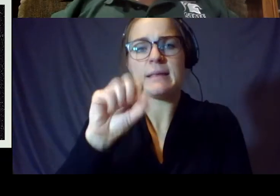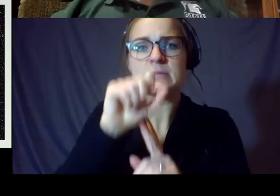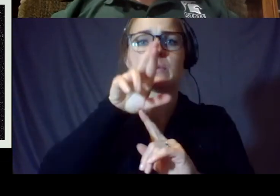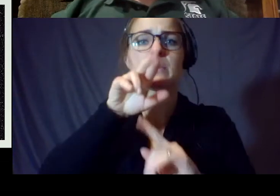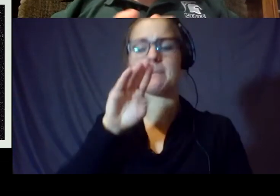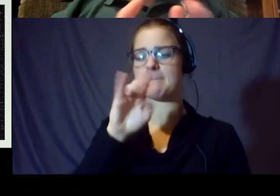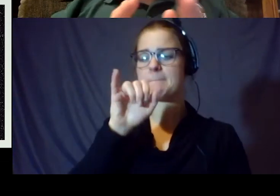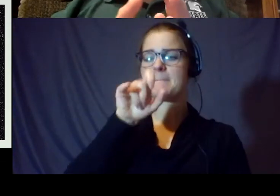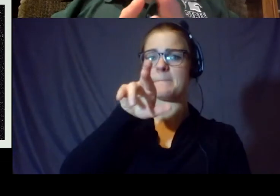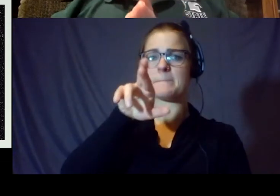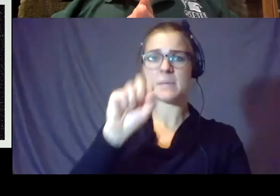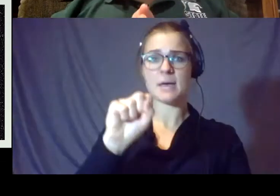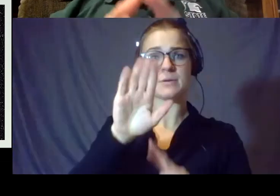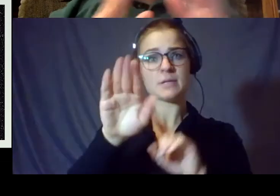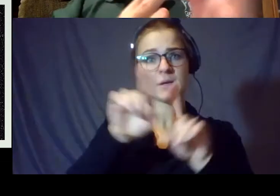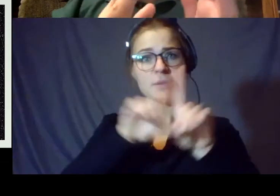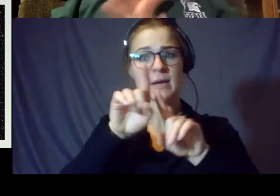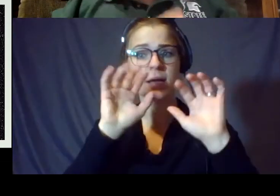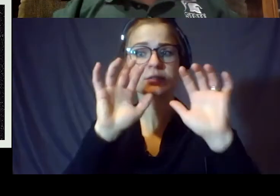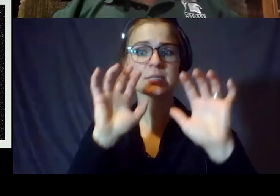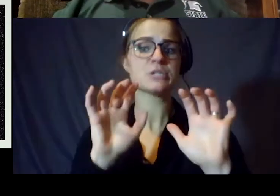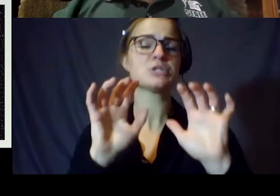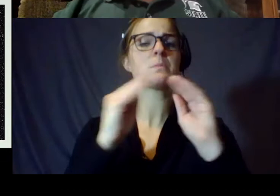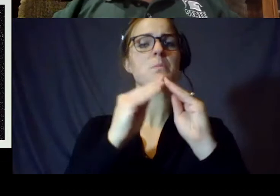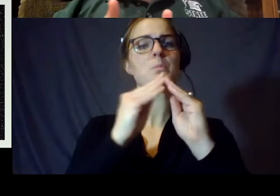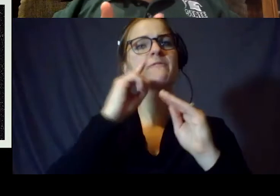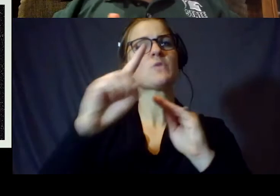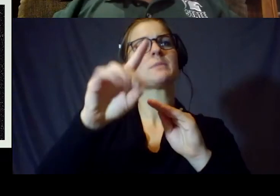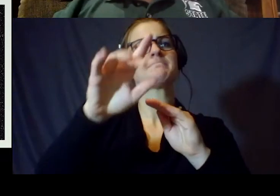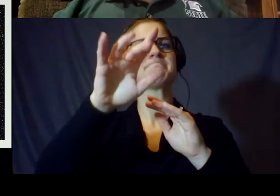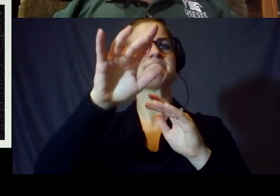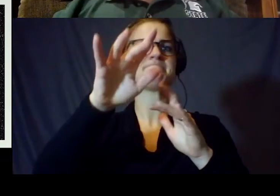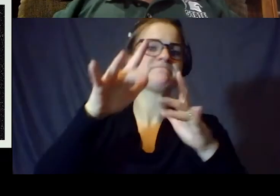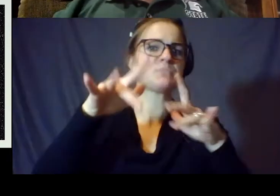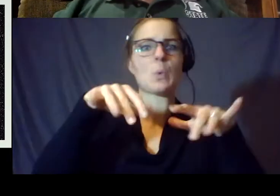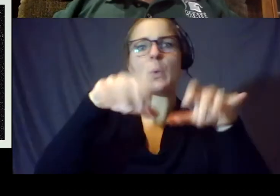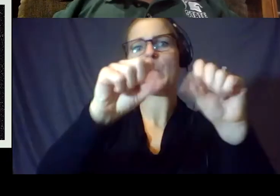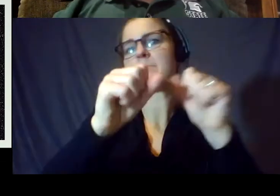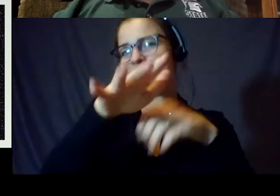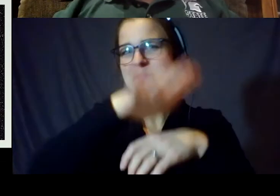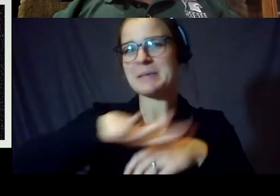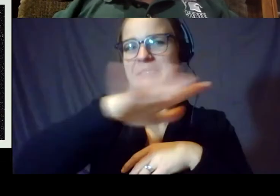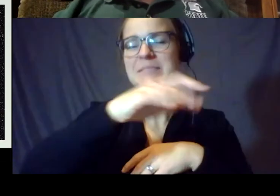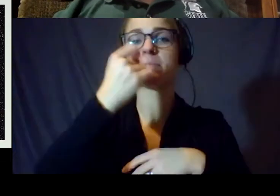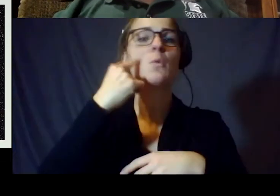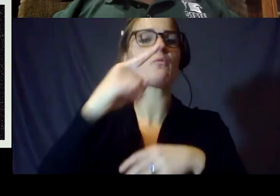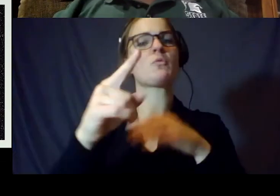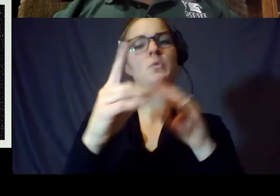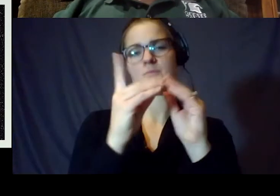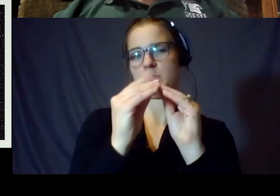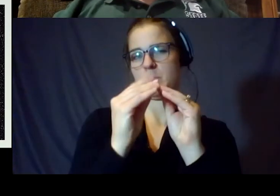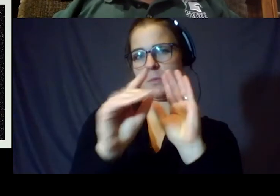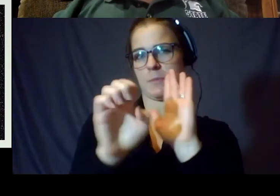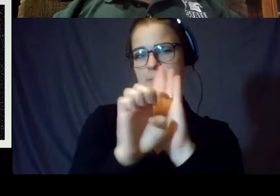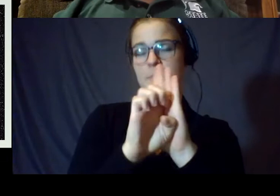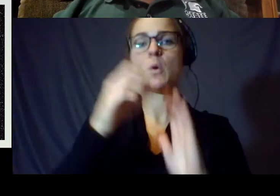and those are more to fill up space. But I'll just give you one more example. The example, since I've already mentioned it, of Orion the